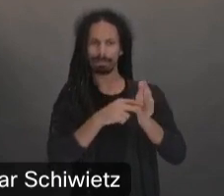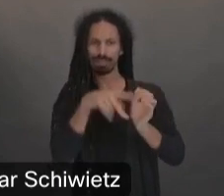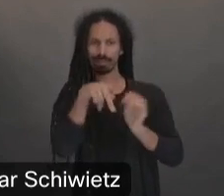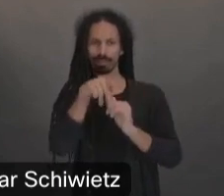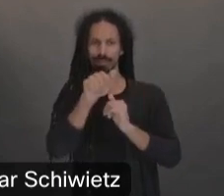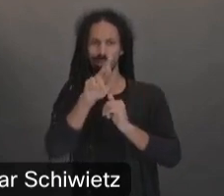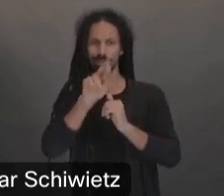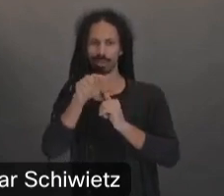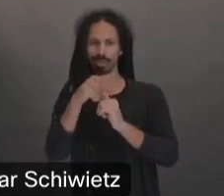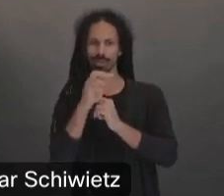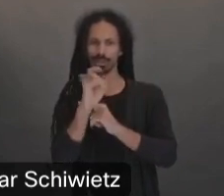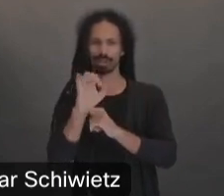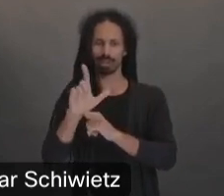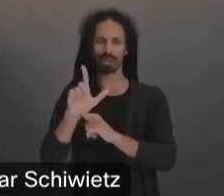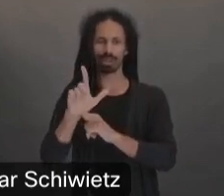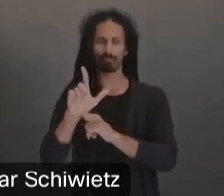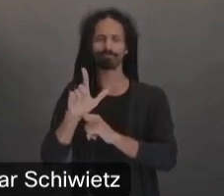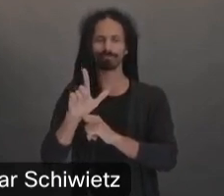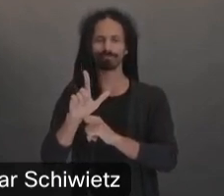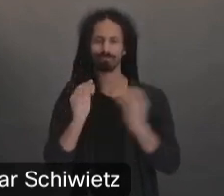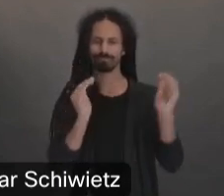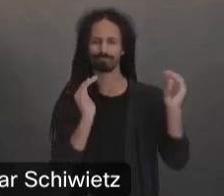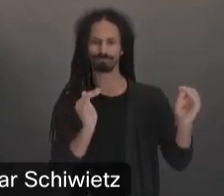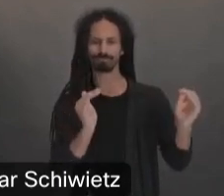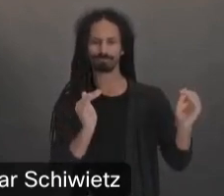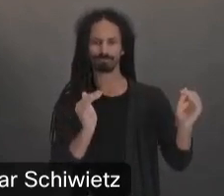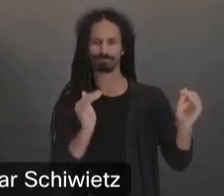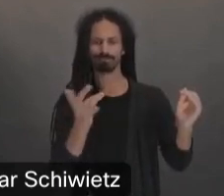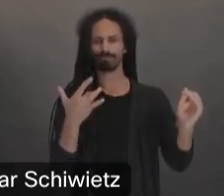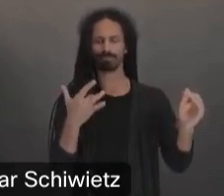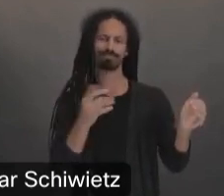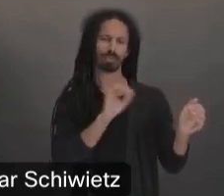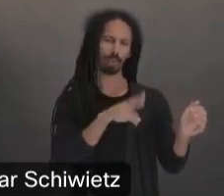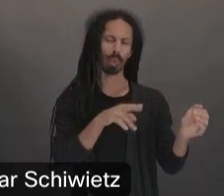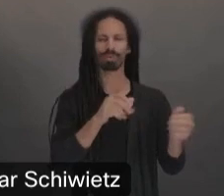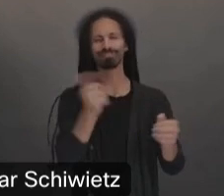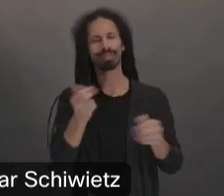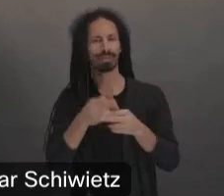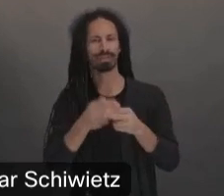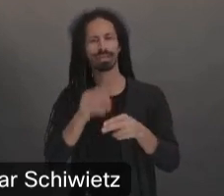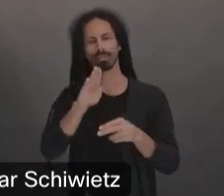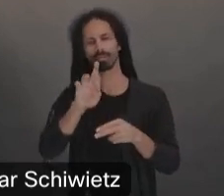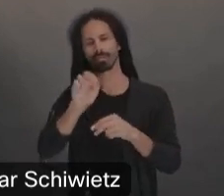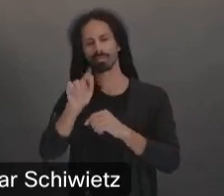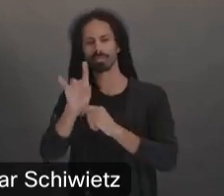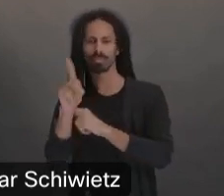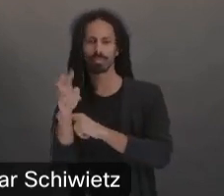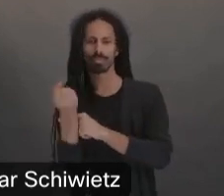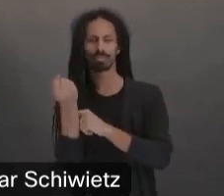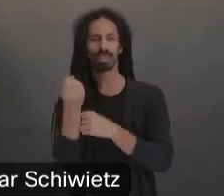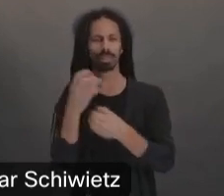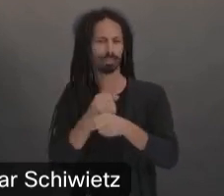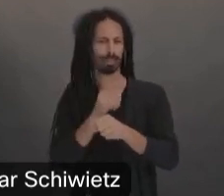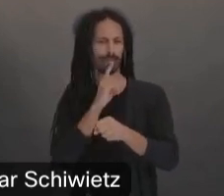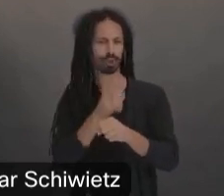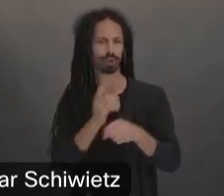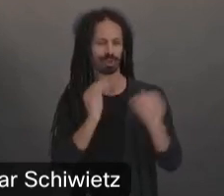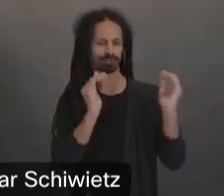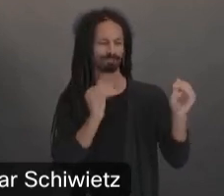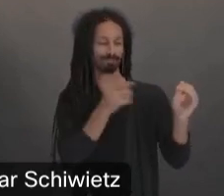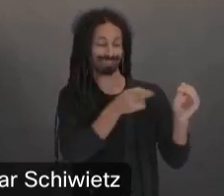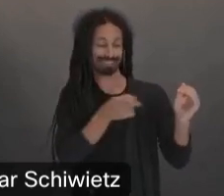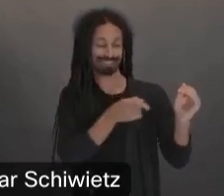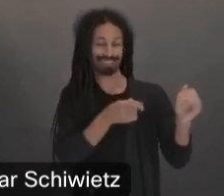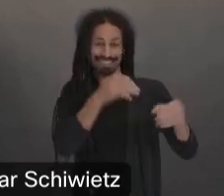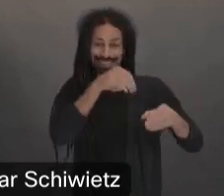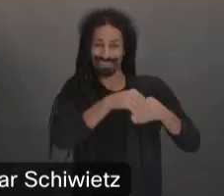to understand parentheses. So we use brackets and include author and date within those brackets. So this is called the parenthetical citation